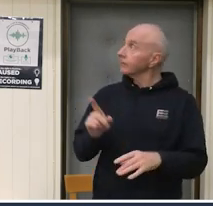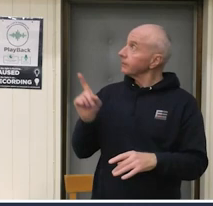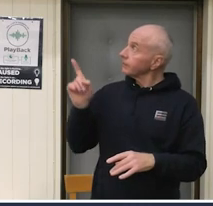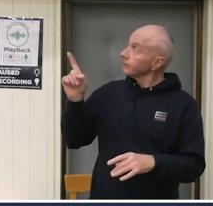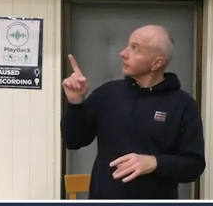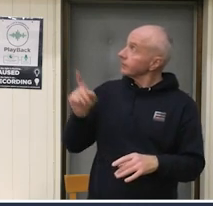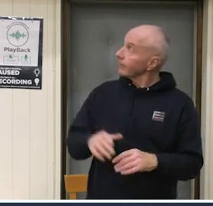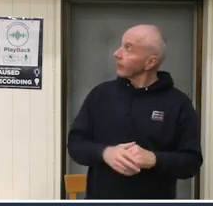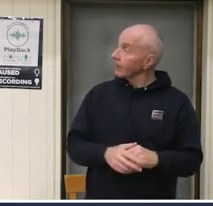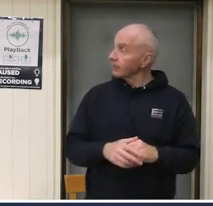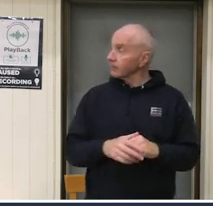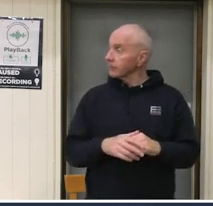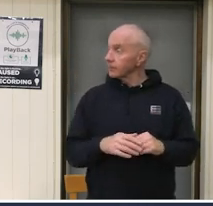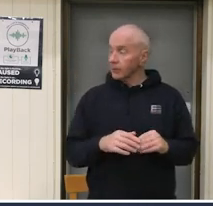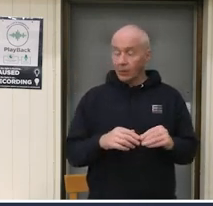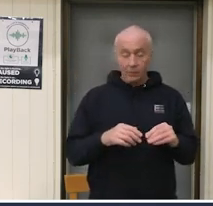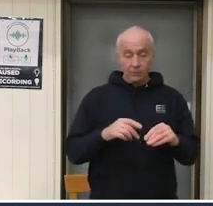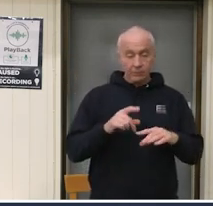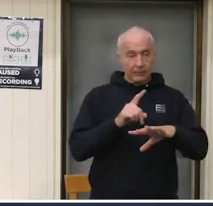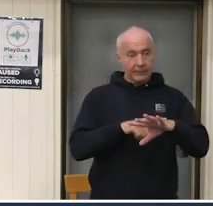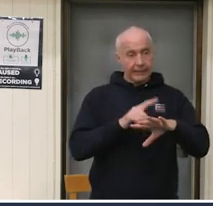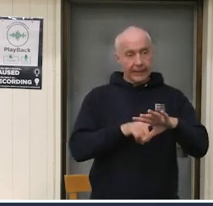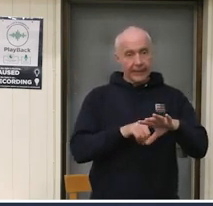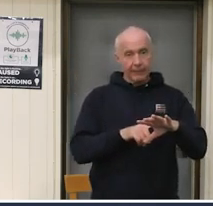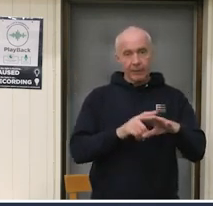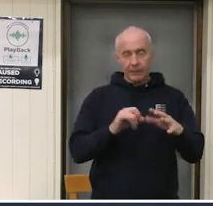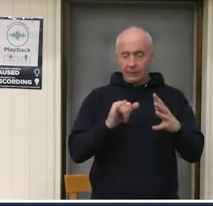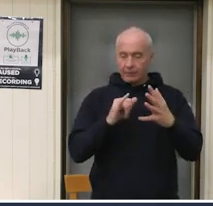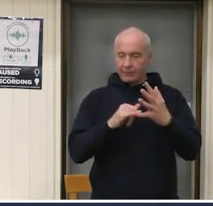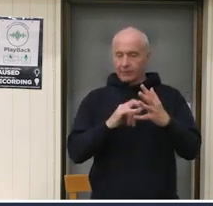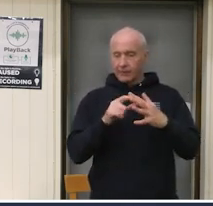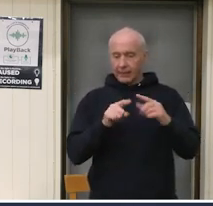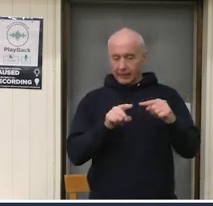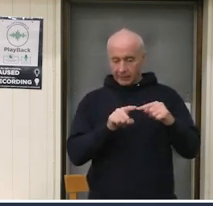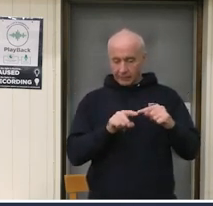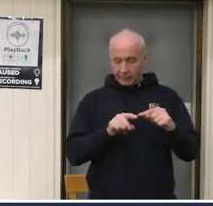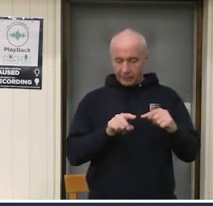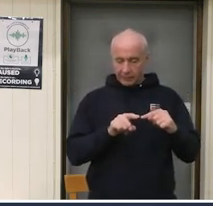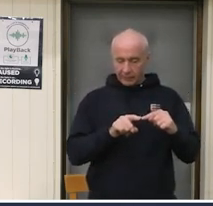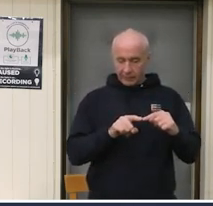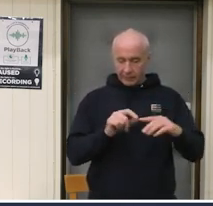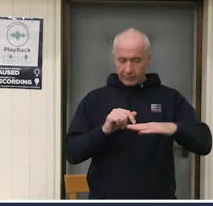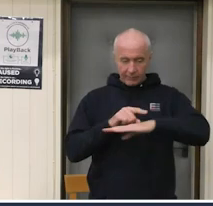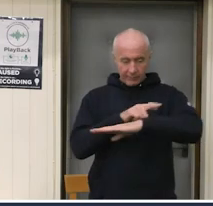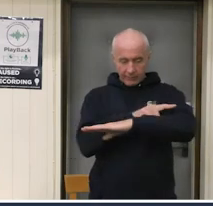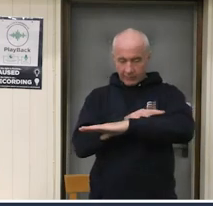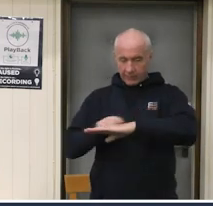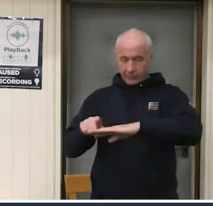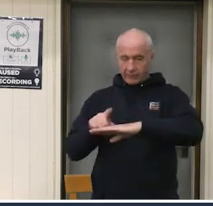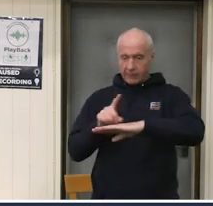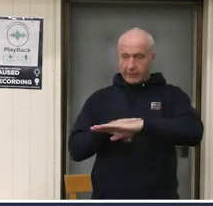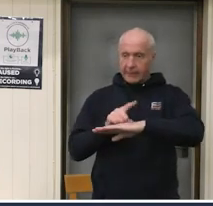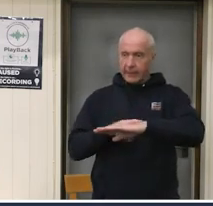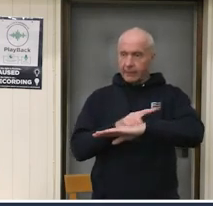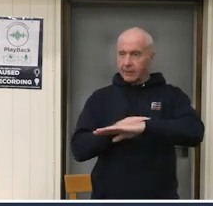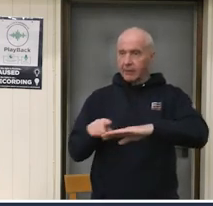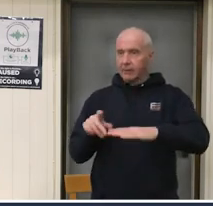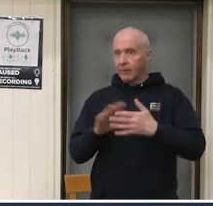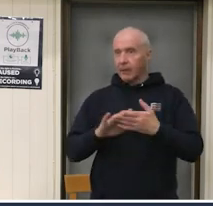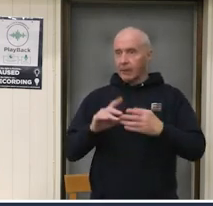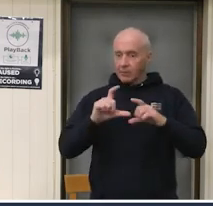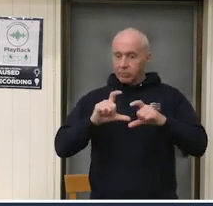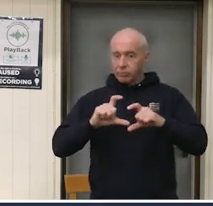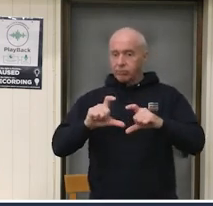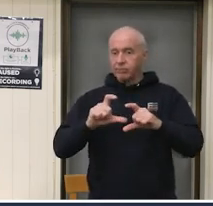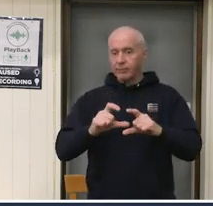this is time in seconds along the bottom. So you can see it's not for very long. It's sustained for about 6 or 7 seconds and then it